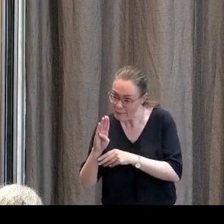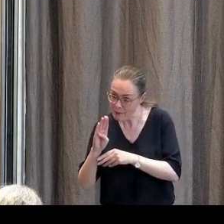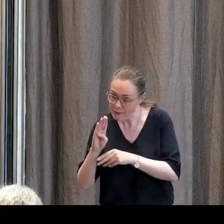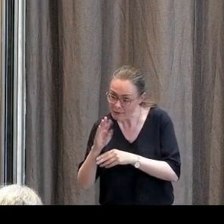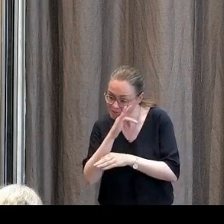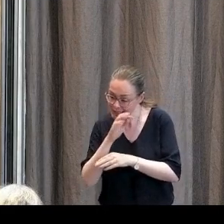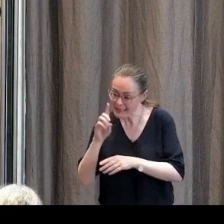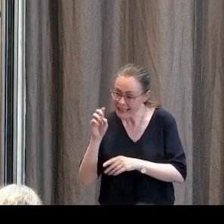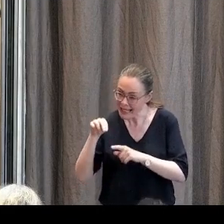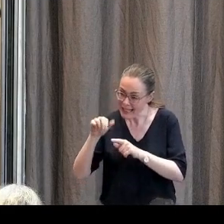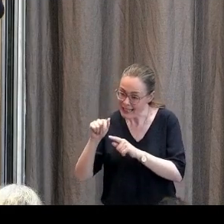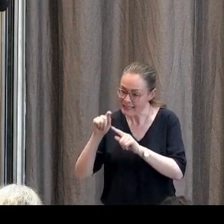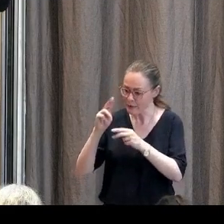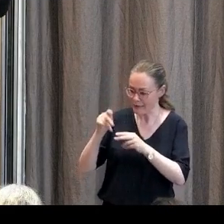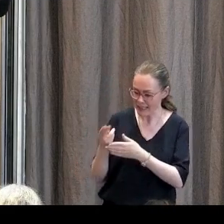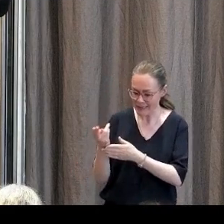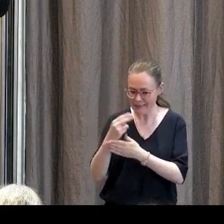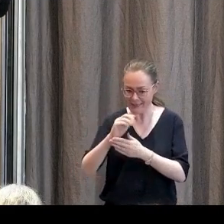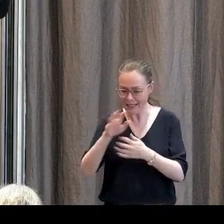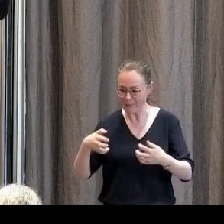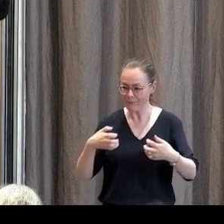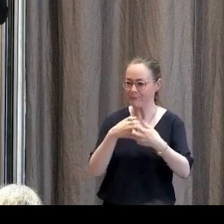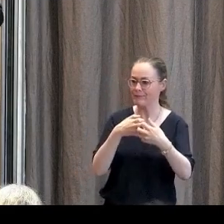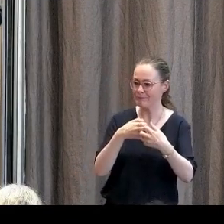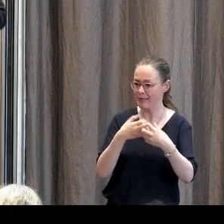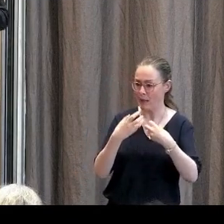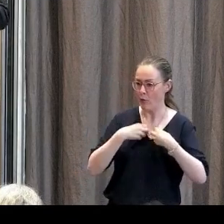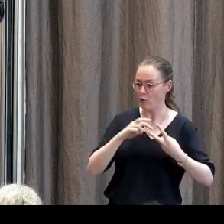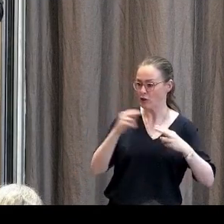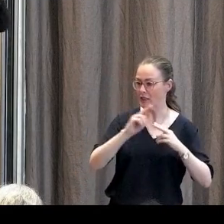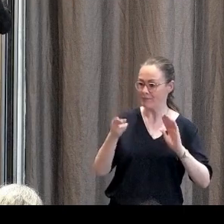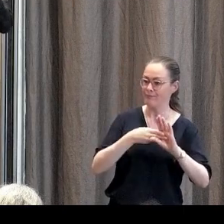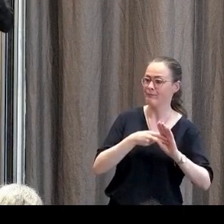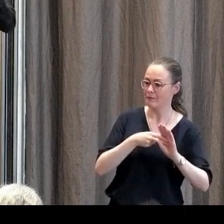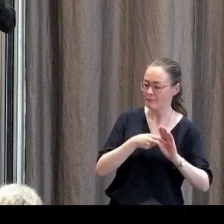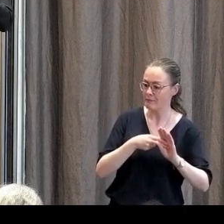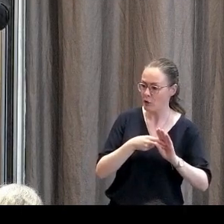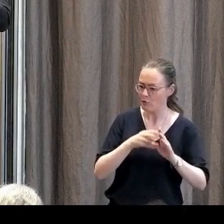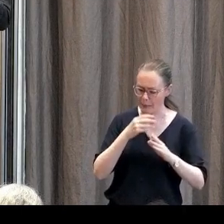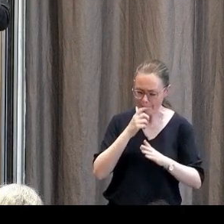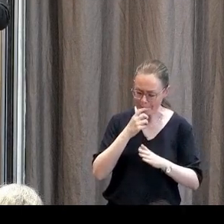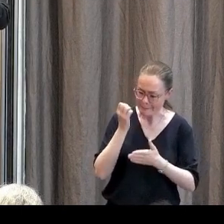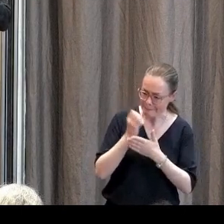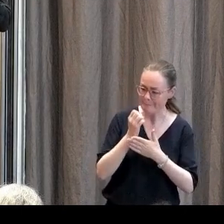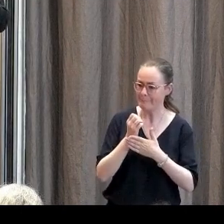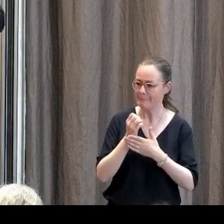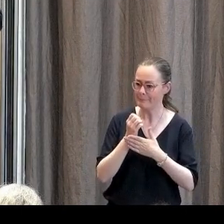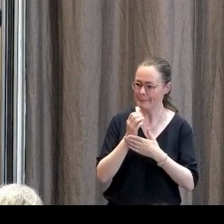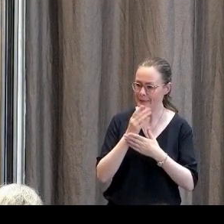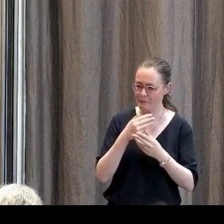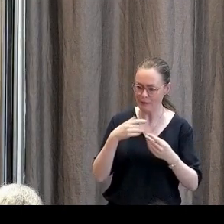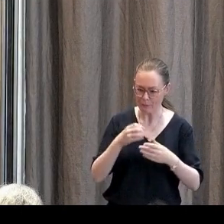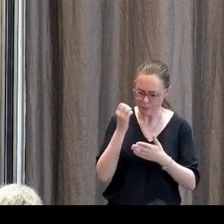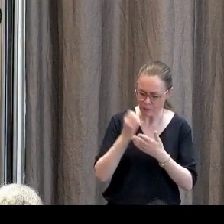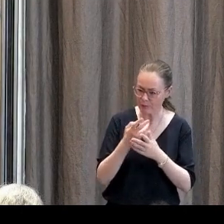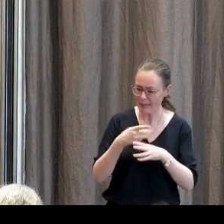and then those we can design to stick onto our gene. So it's very, very precise, very, very precision